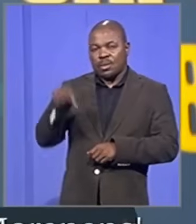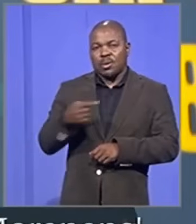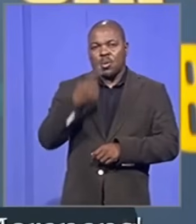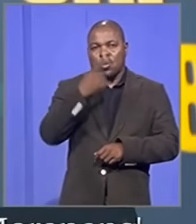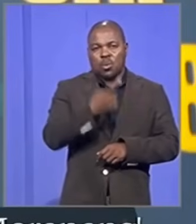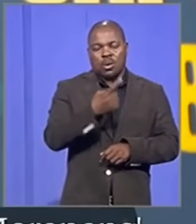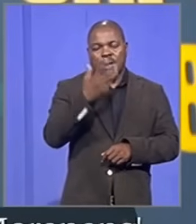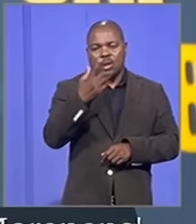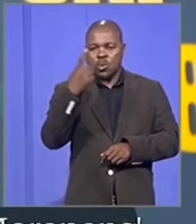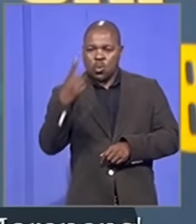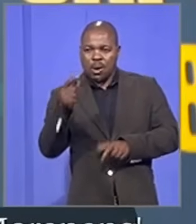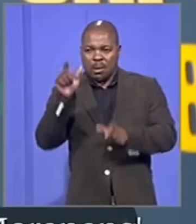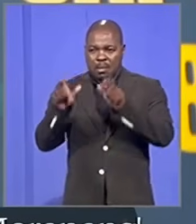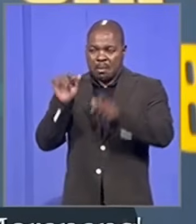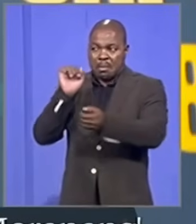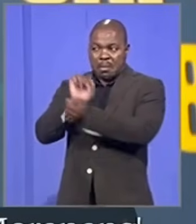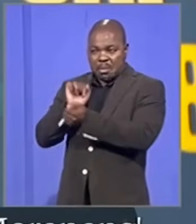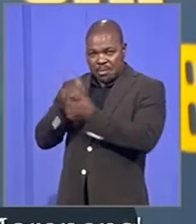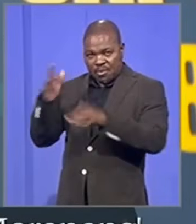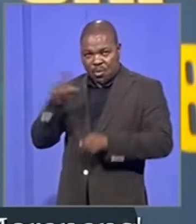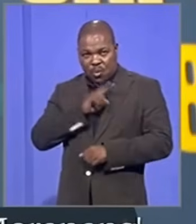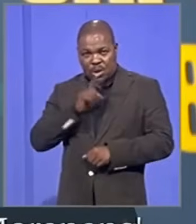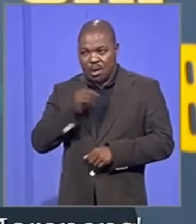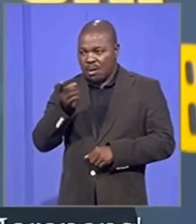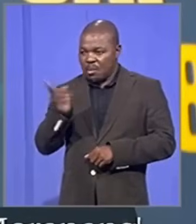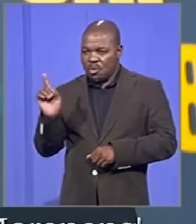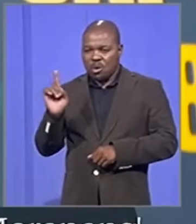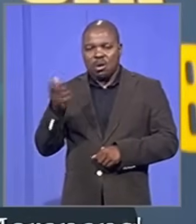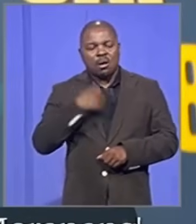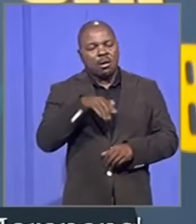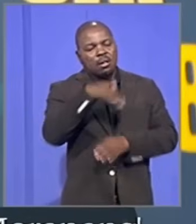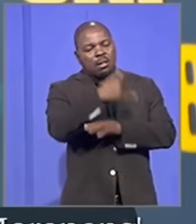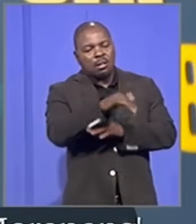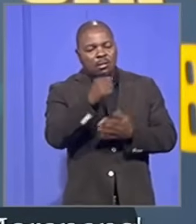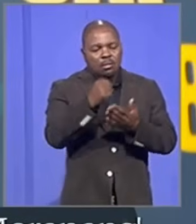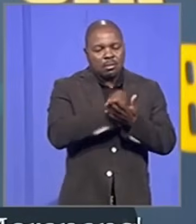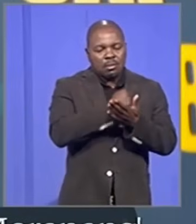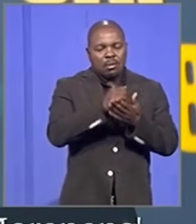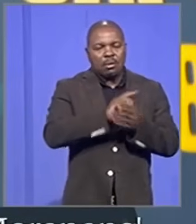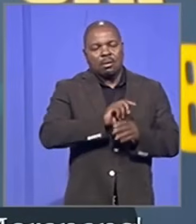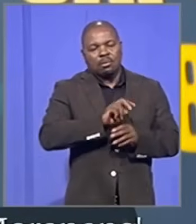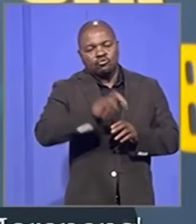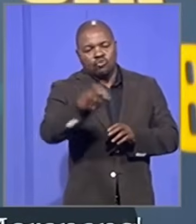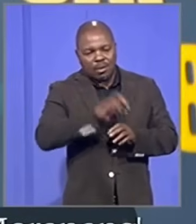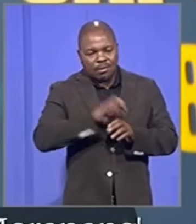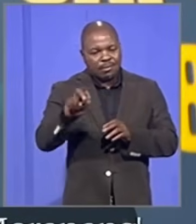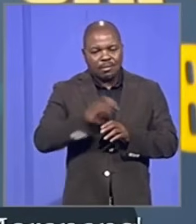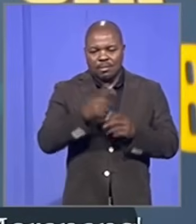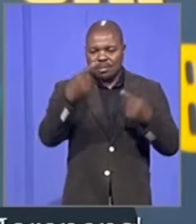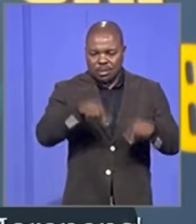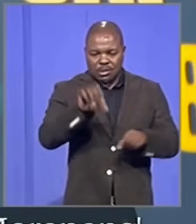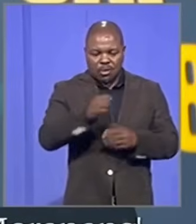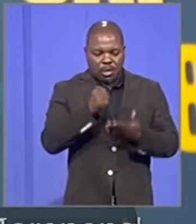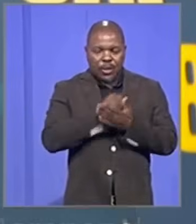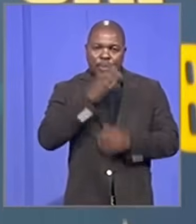41,191 suspects have been arrested for contravention of Immigration Act and were found to be in the country